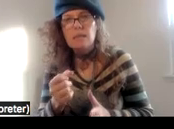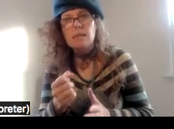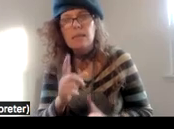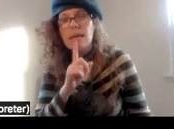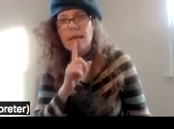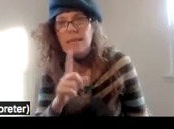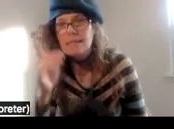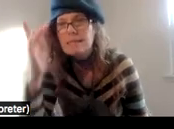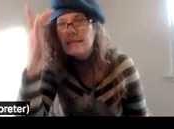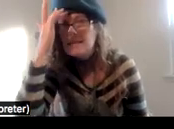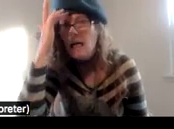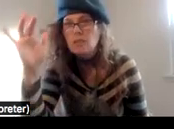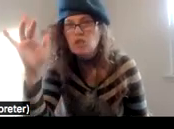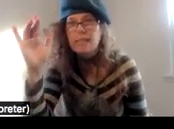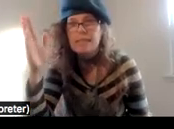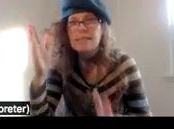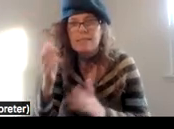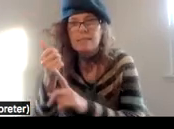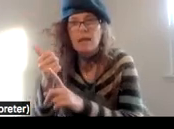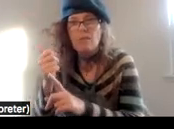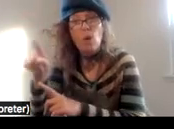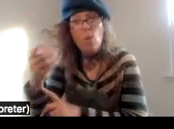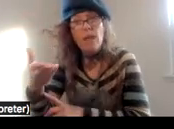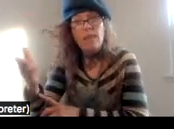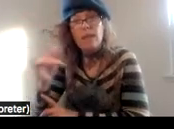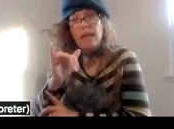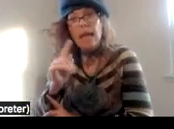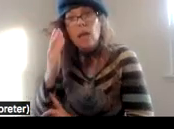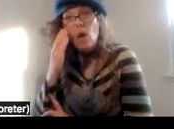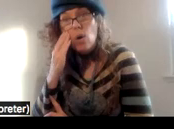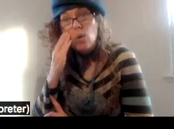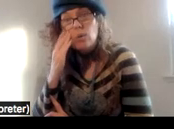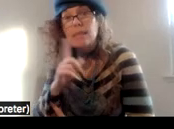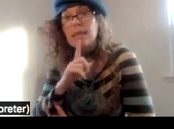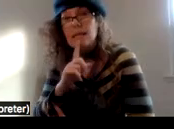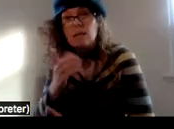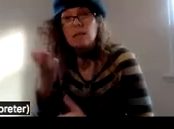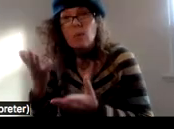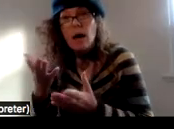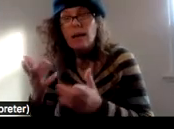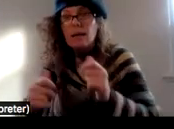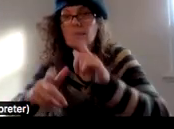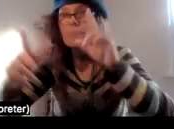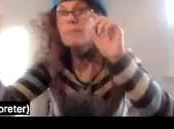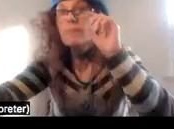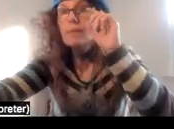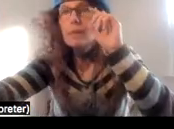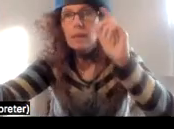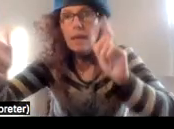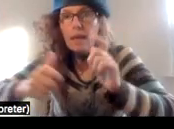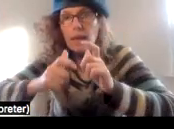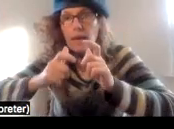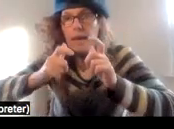that the only thing it knows is expansion think about that it